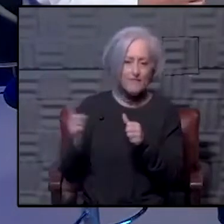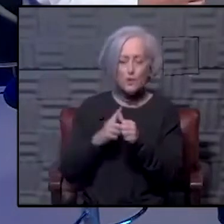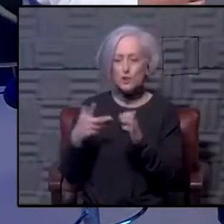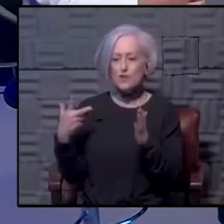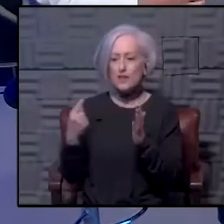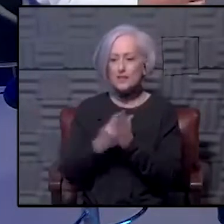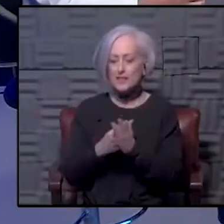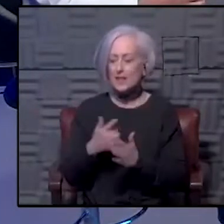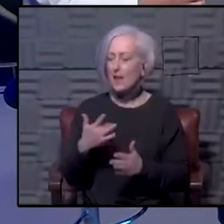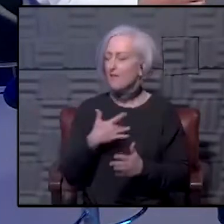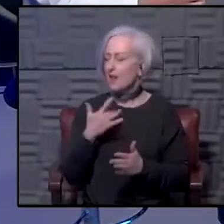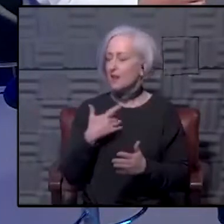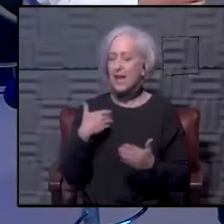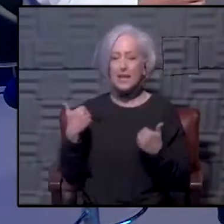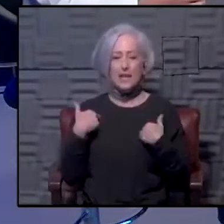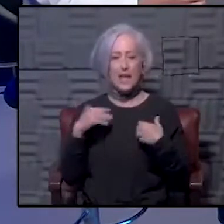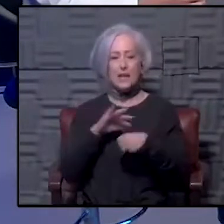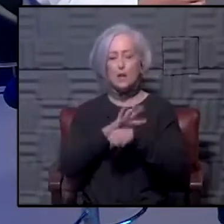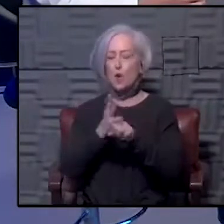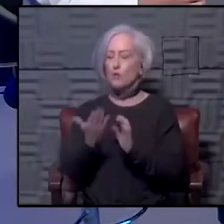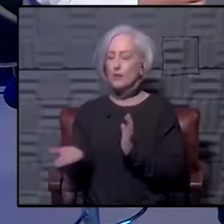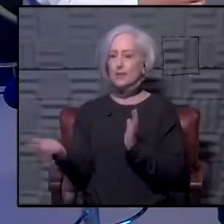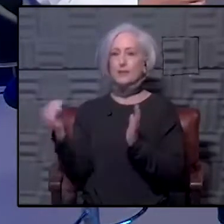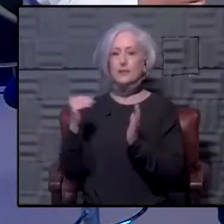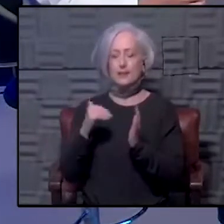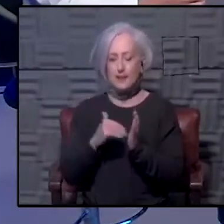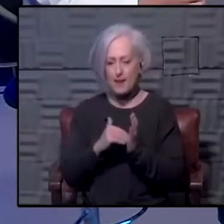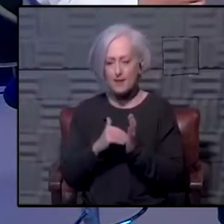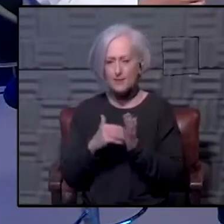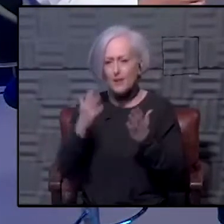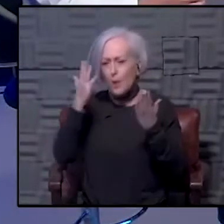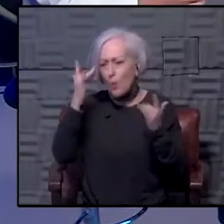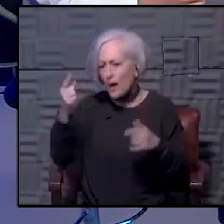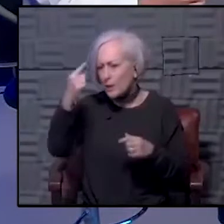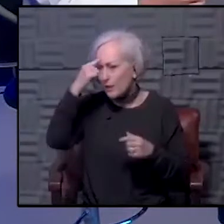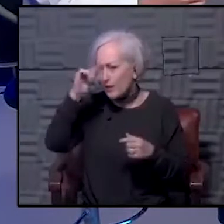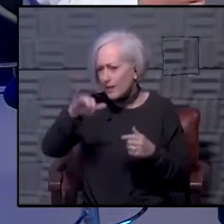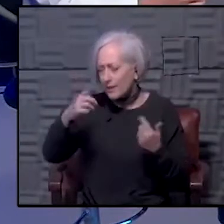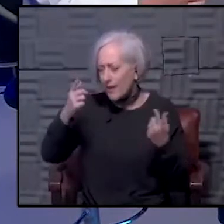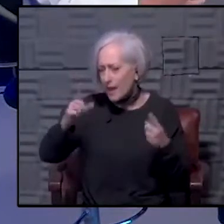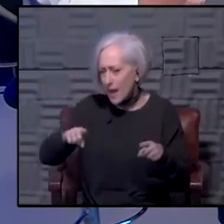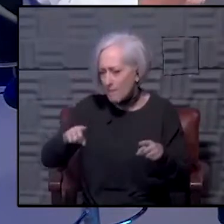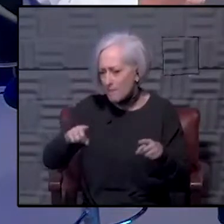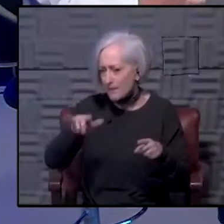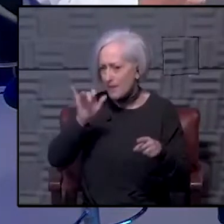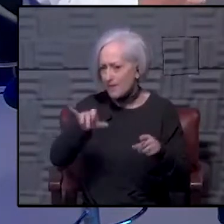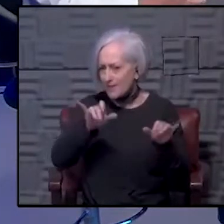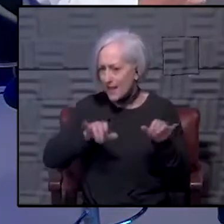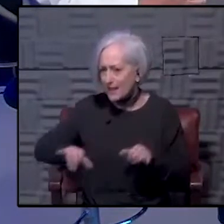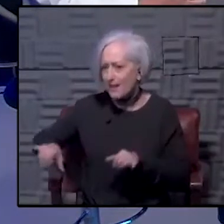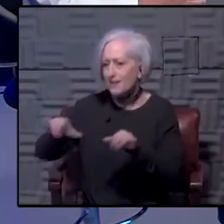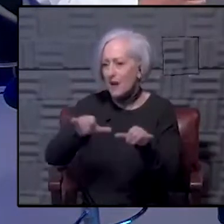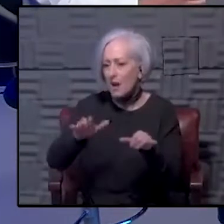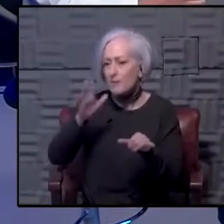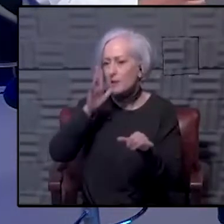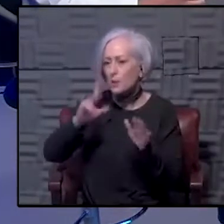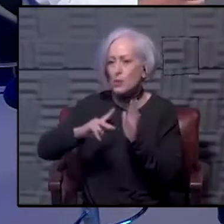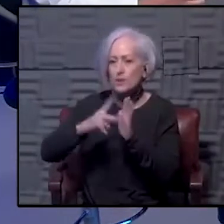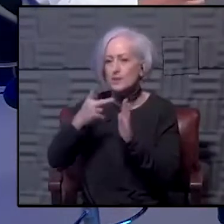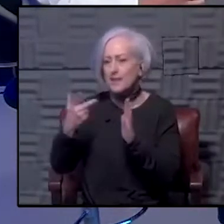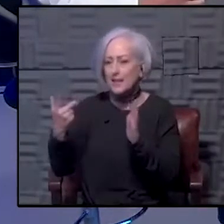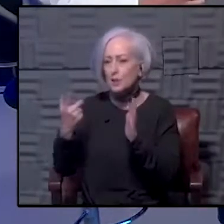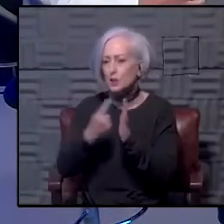felt like he had COVID all over again. Why do you think that is? Is it common? And will his second dose be even worse?